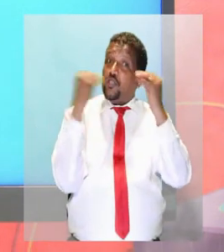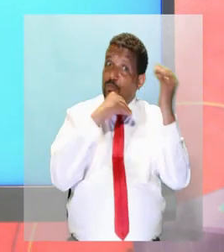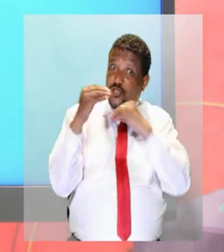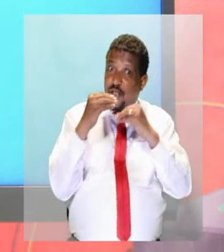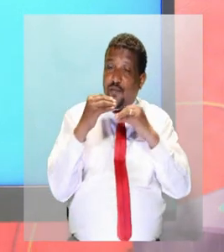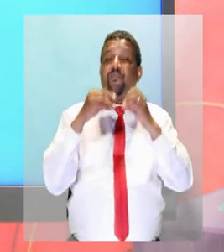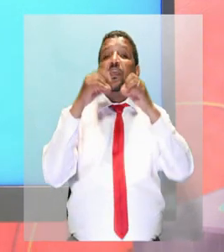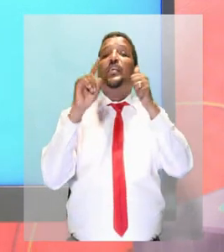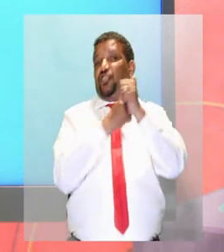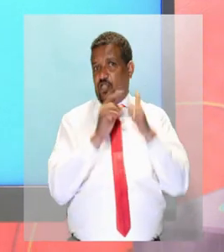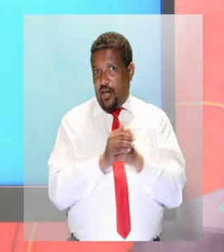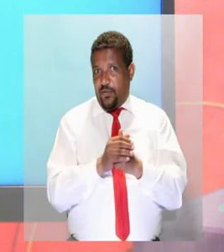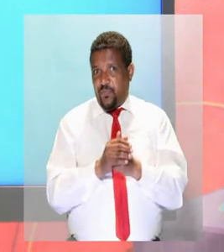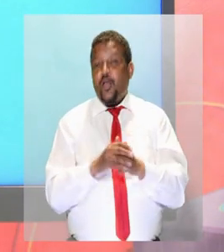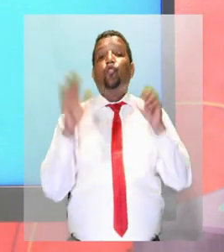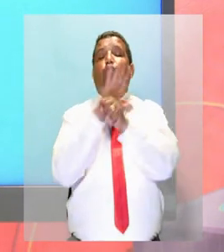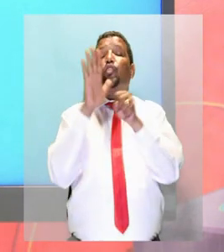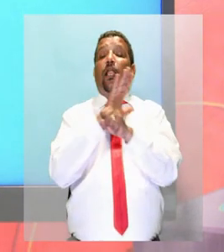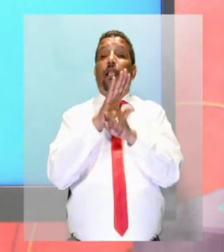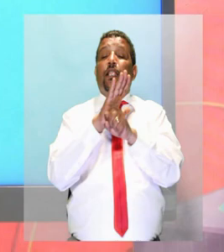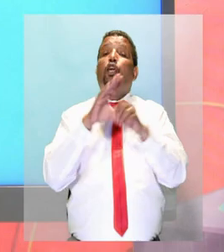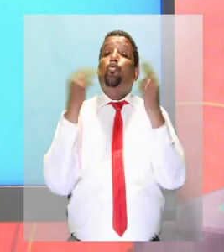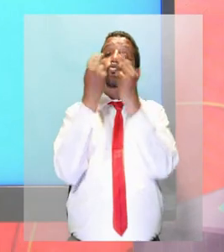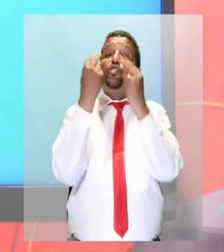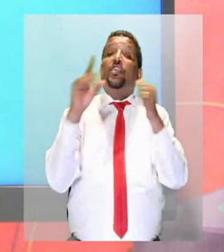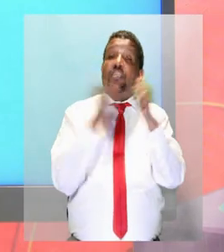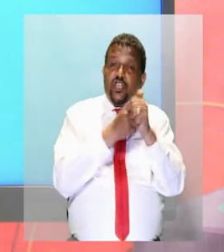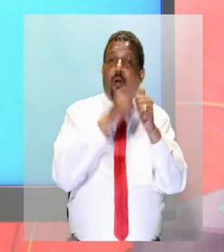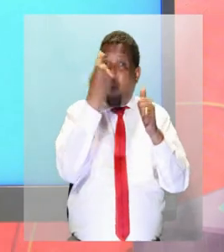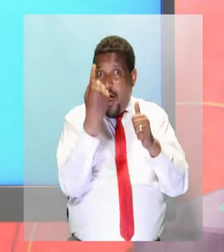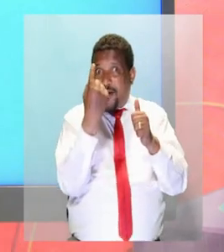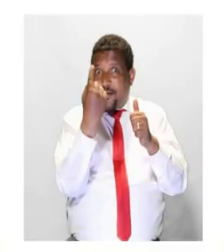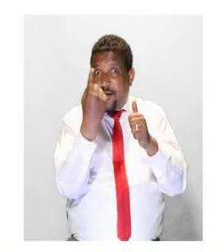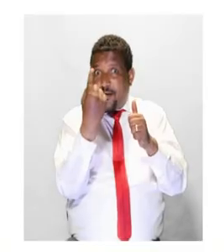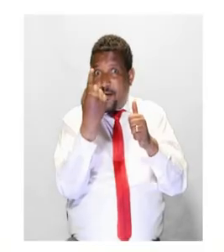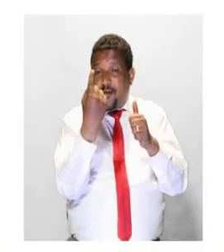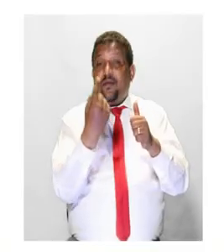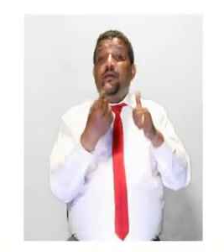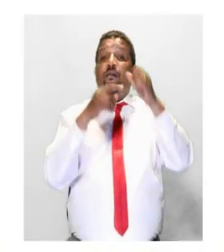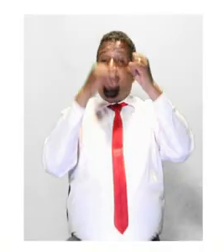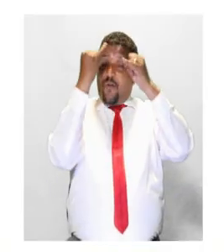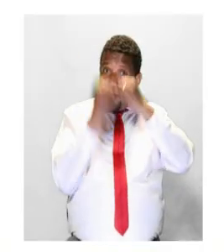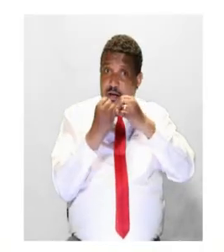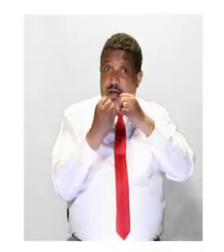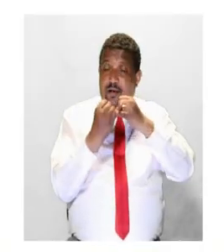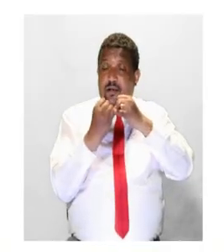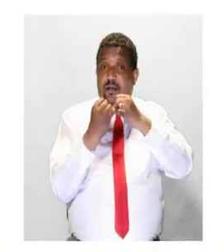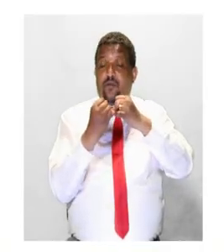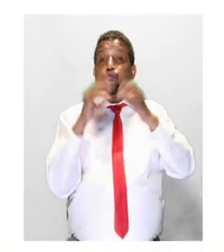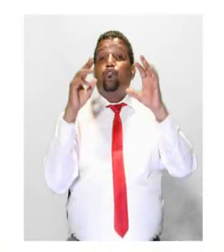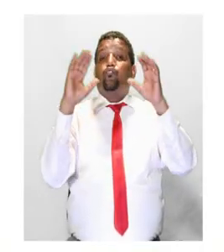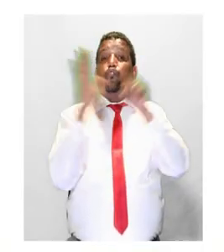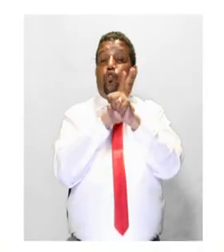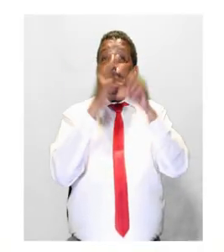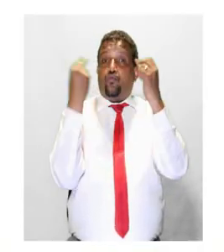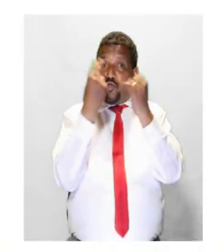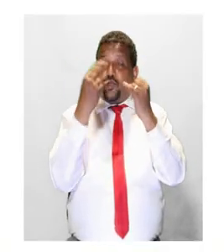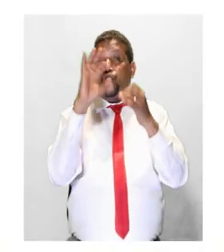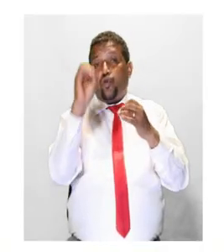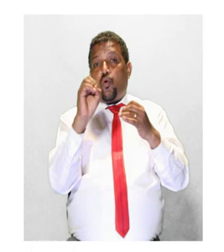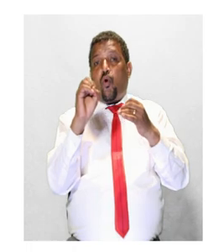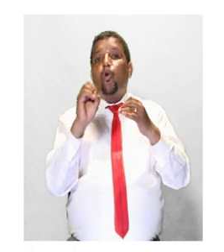as the total utility initial and this one as the total utility final. Let's take this zero as